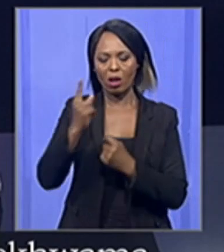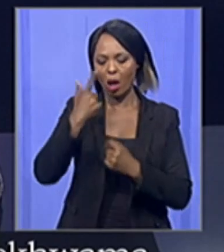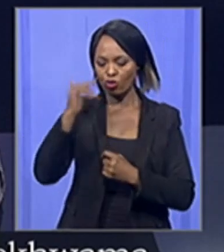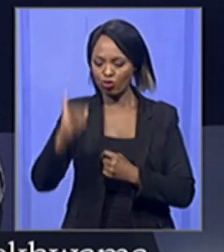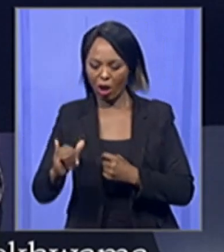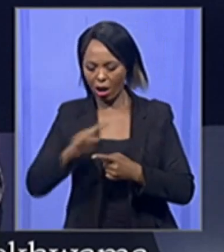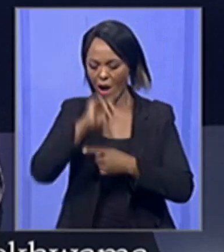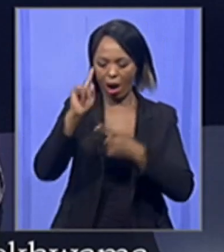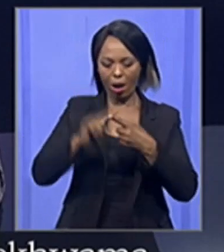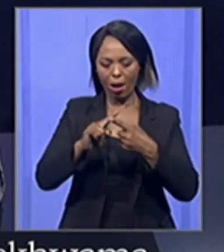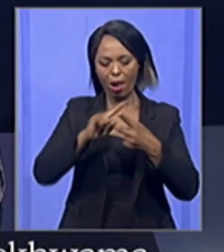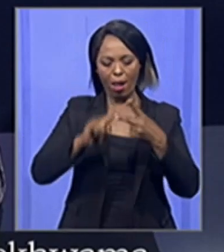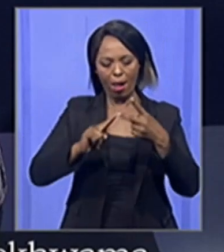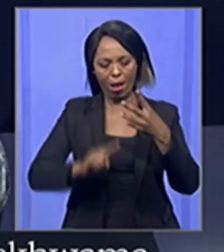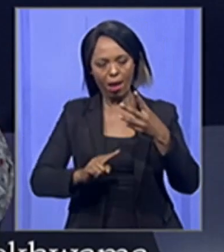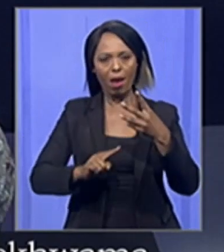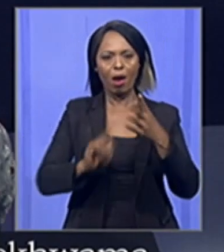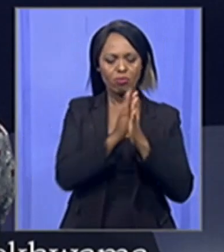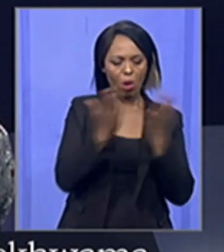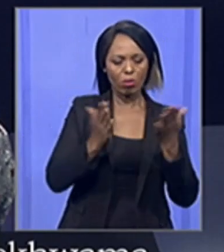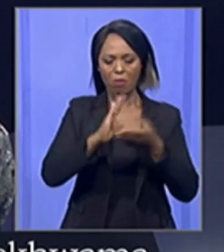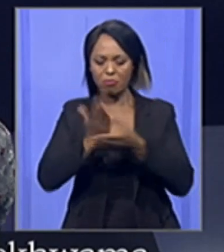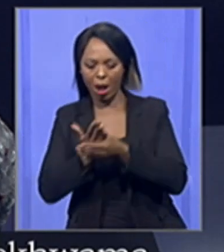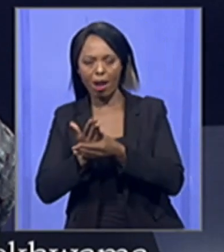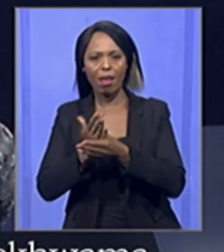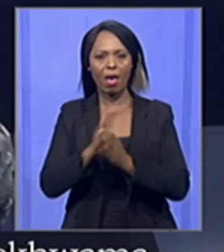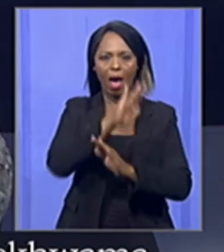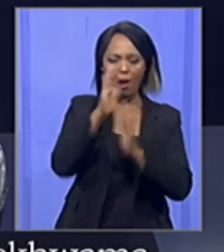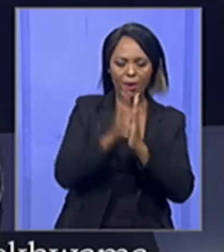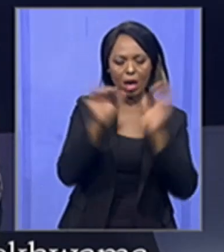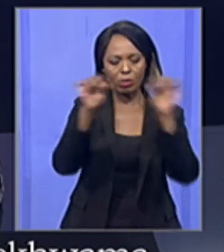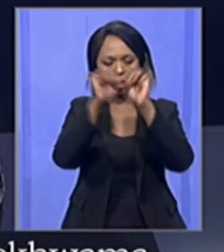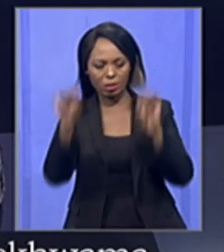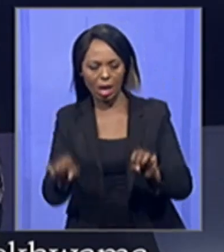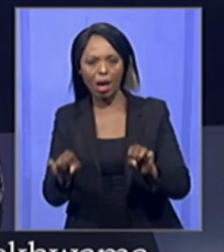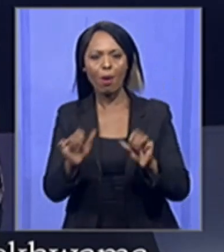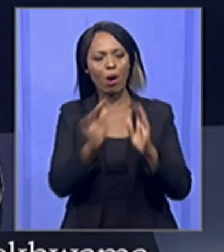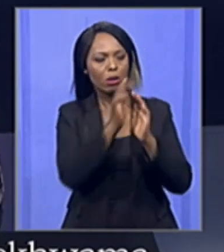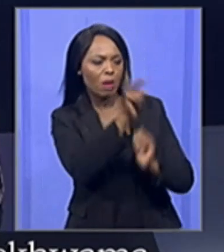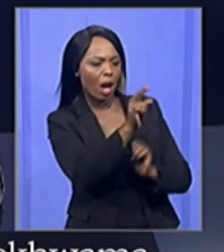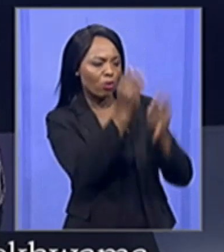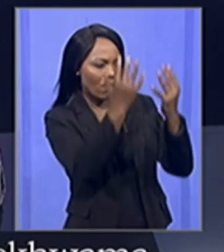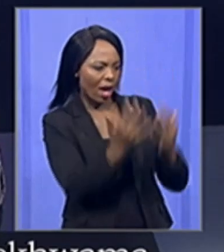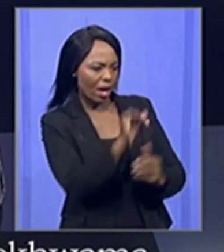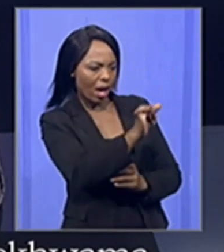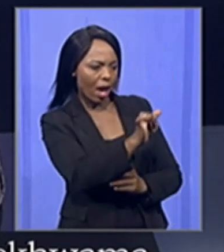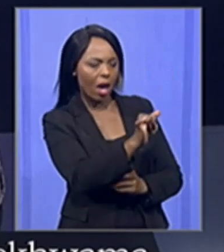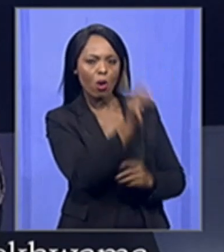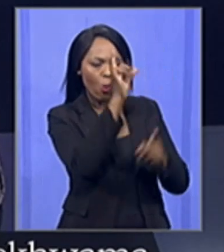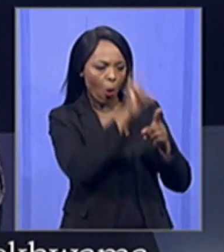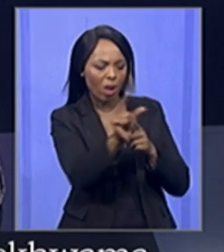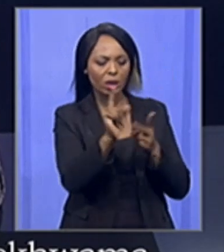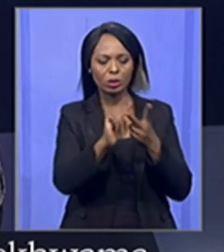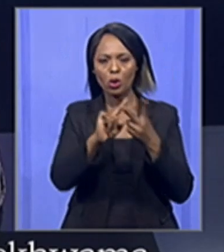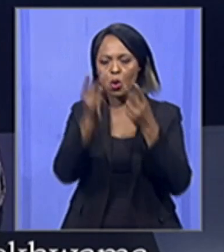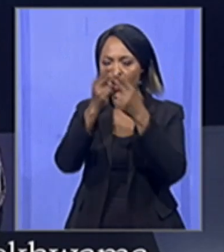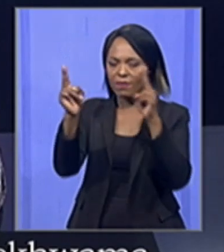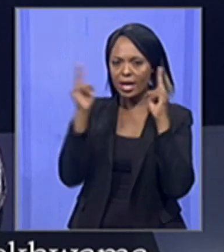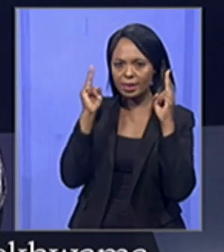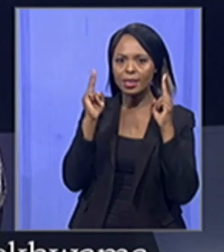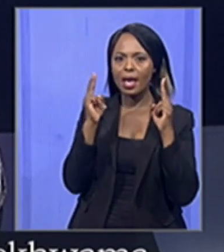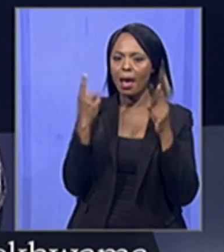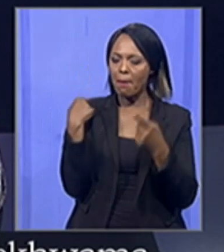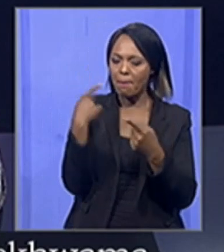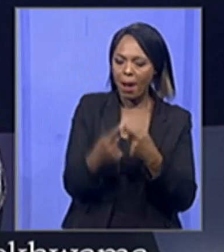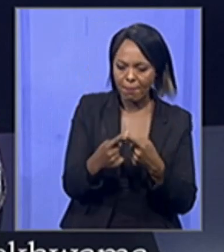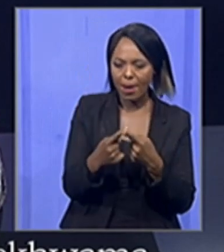tša rena re le NSFAS re checka against dipuku tša di-university tša TVET college gore e ka ba ma-studente re ba file go fihla